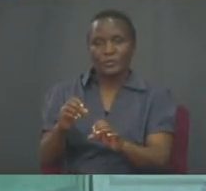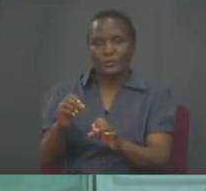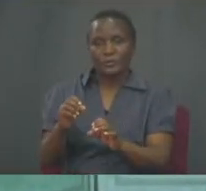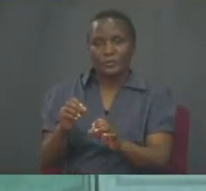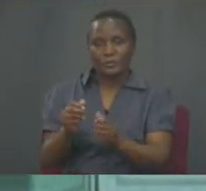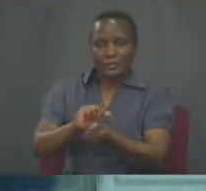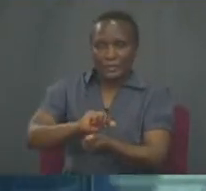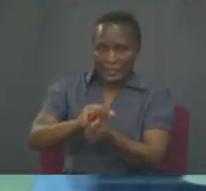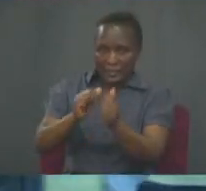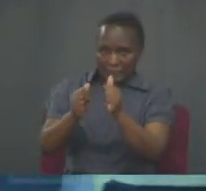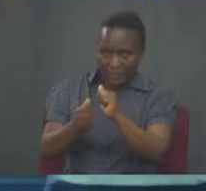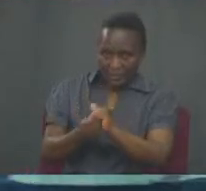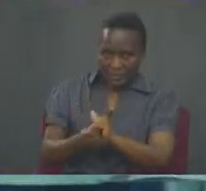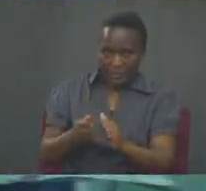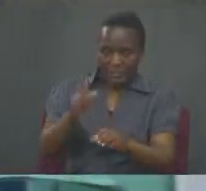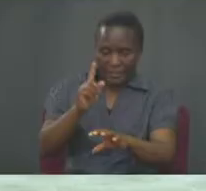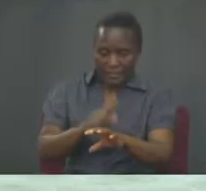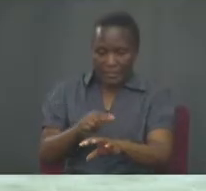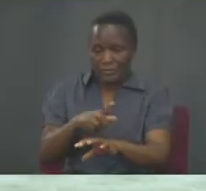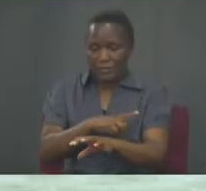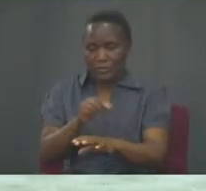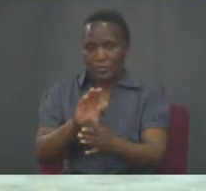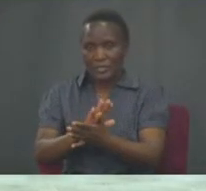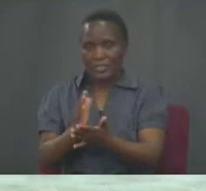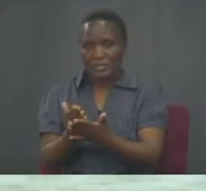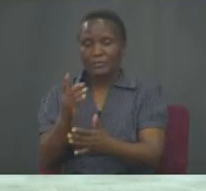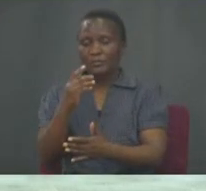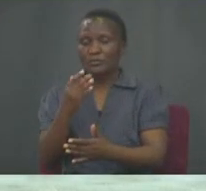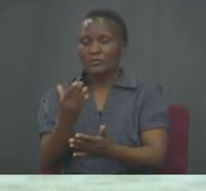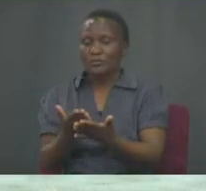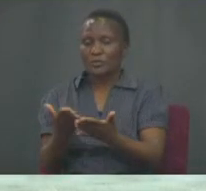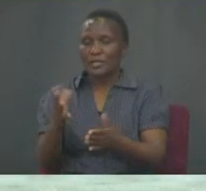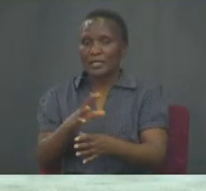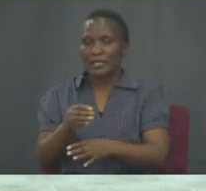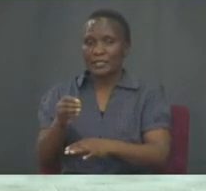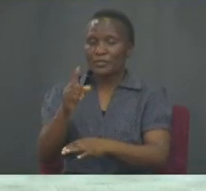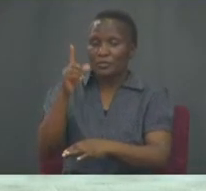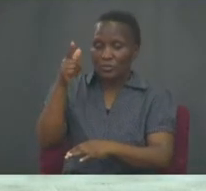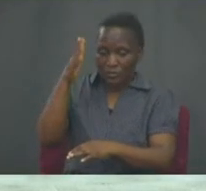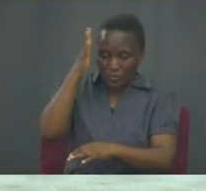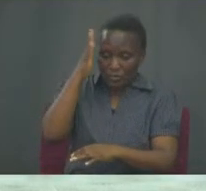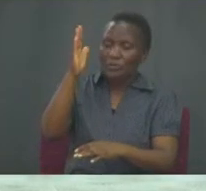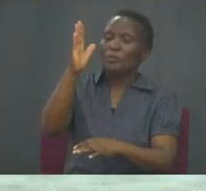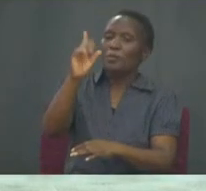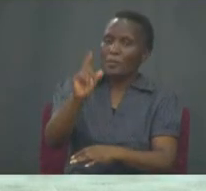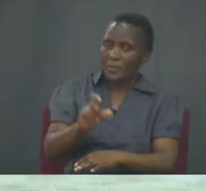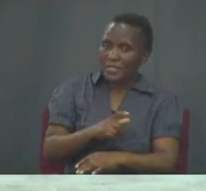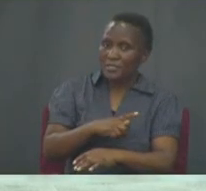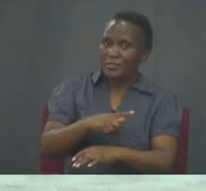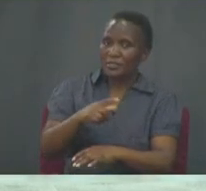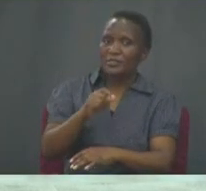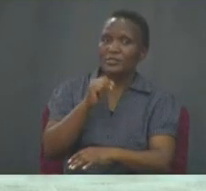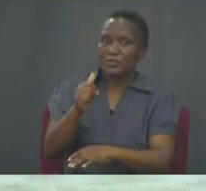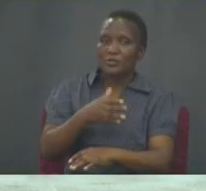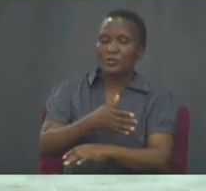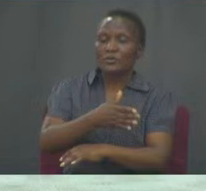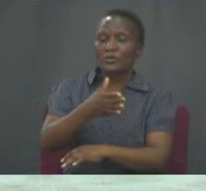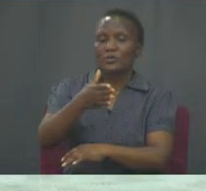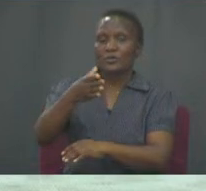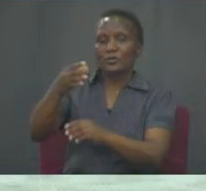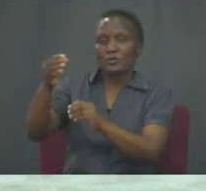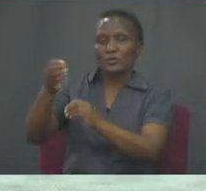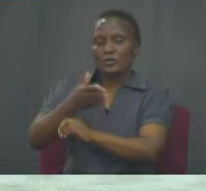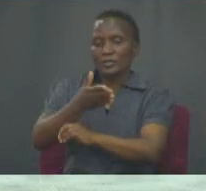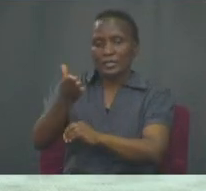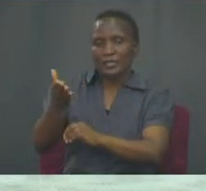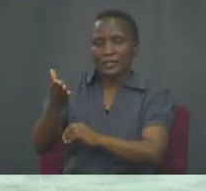know that you're not supposed to go there, God will raise problems to remind you of where you need to be. And this is what